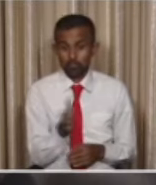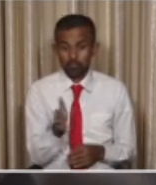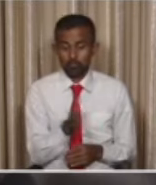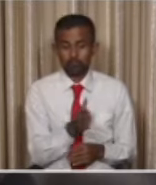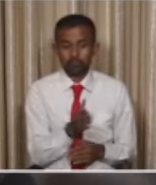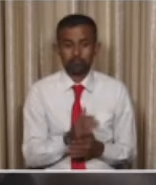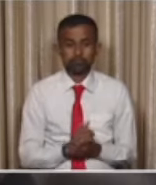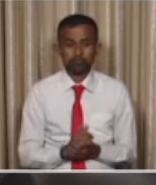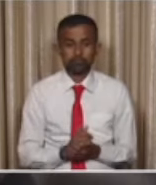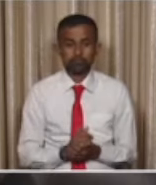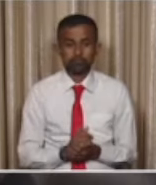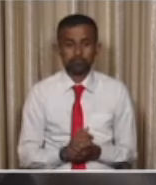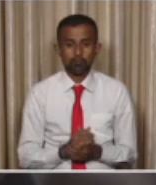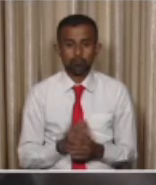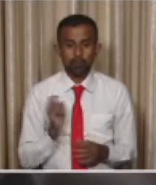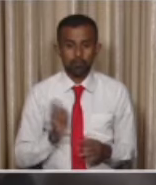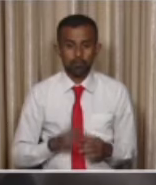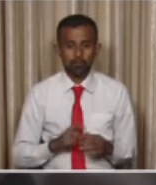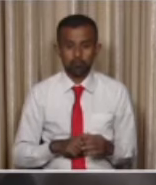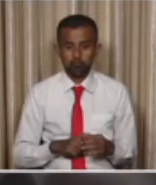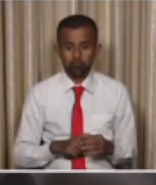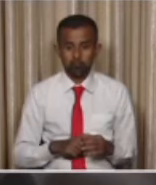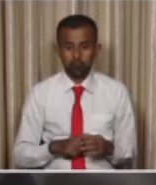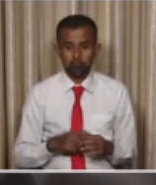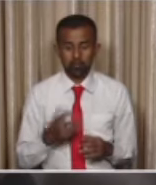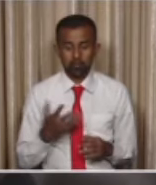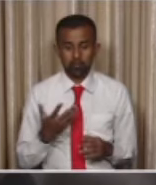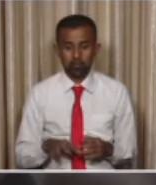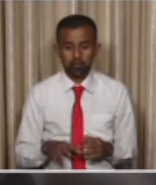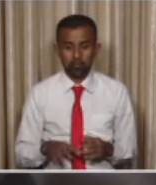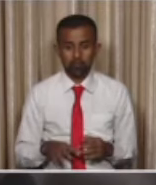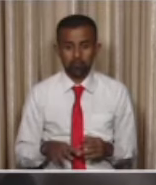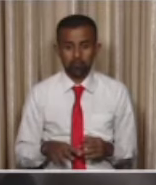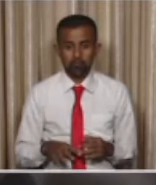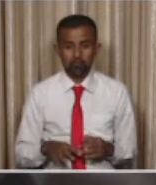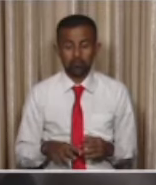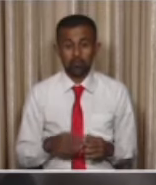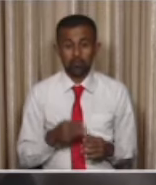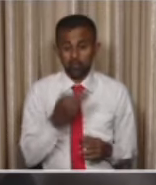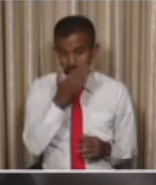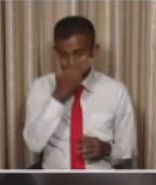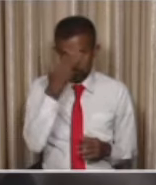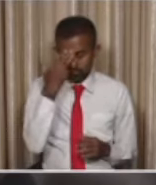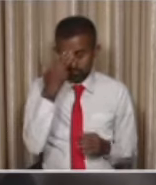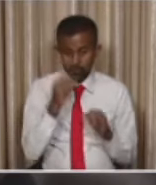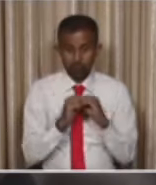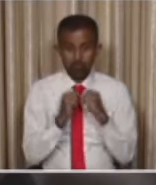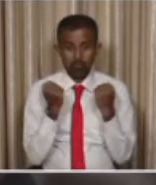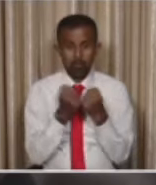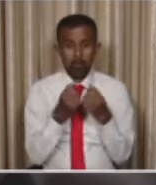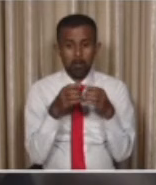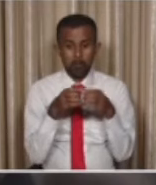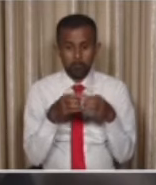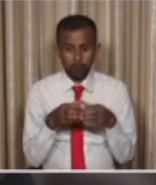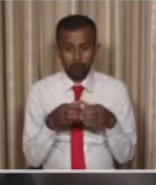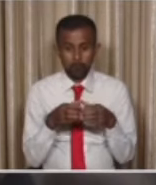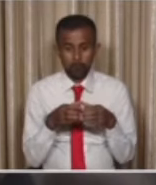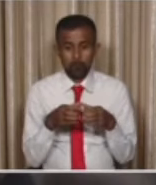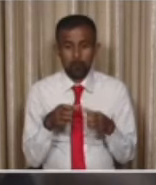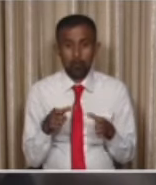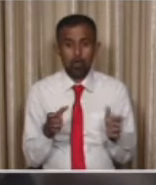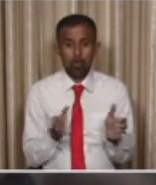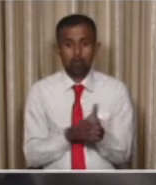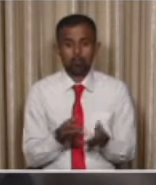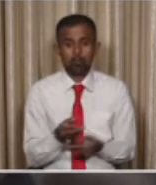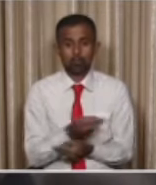The Central Working Committee of the Ilangai Tamilar Kachi met on the 1st of September, 2 days ago, or